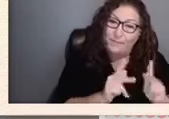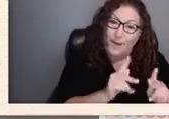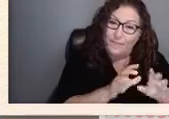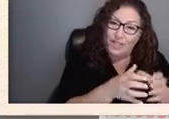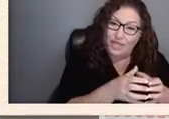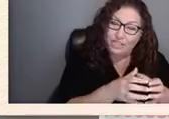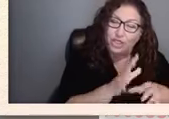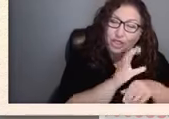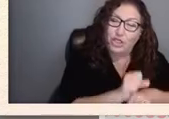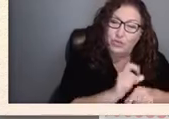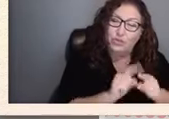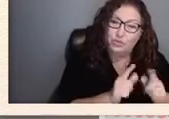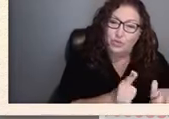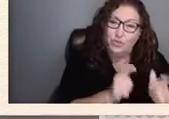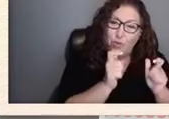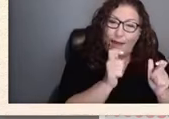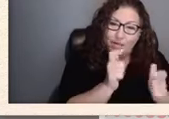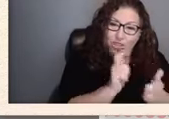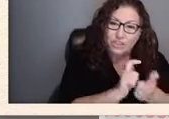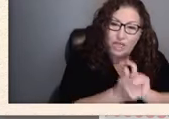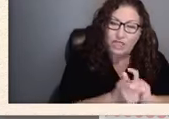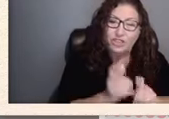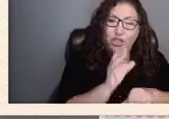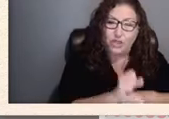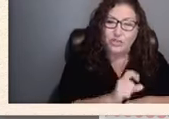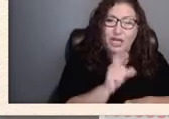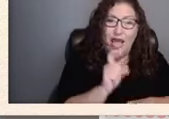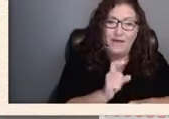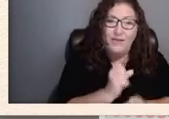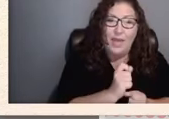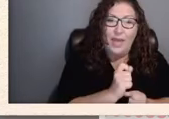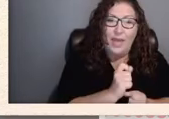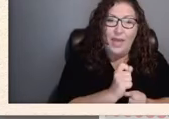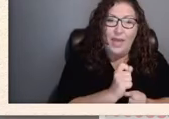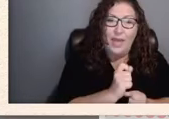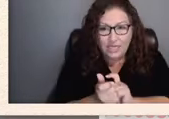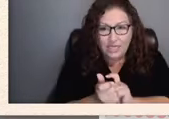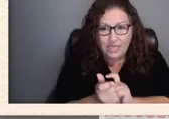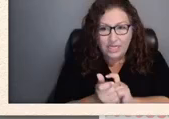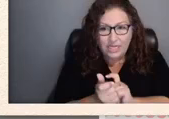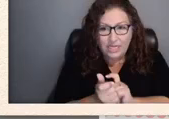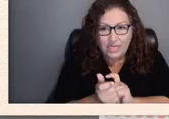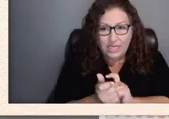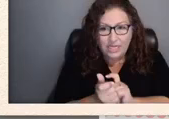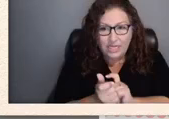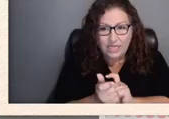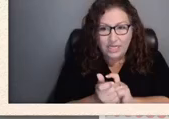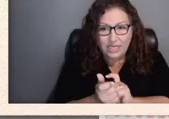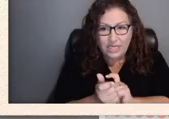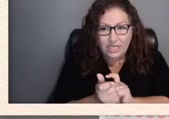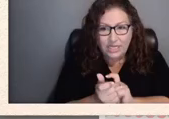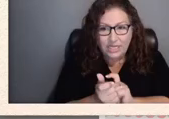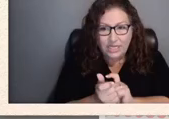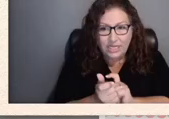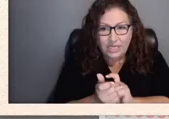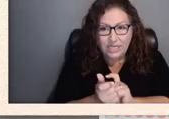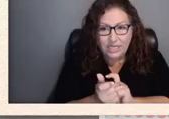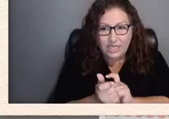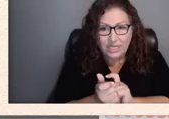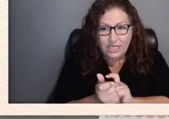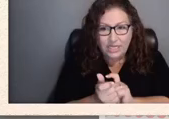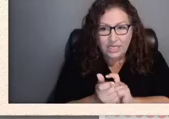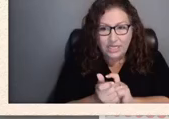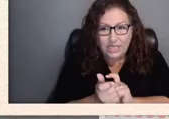to rapid change. They're used to having to make adaptations in a hurry. But of course, we know that COVID presents many unique challenges to